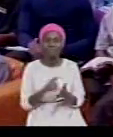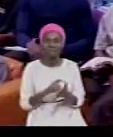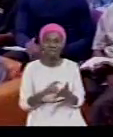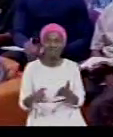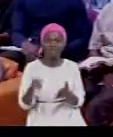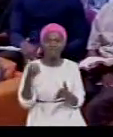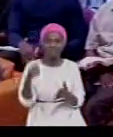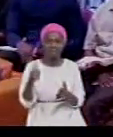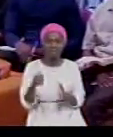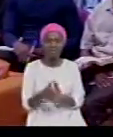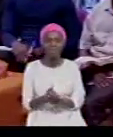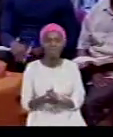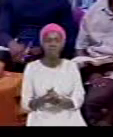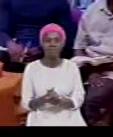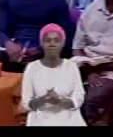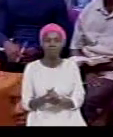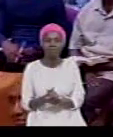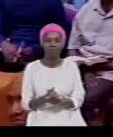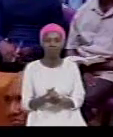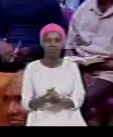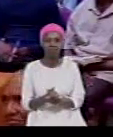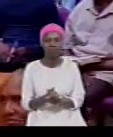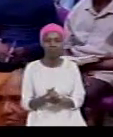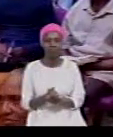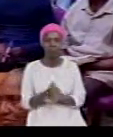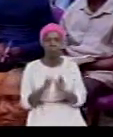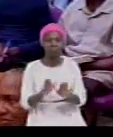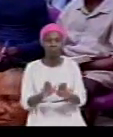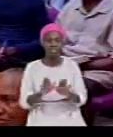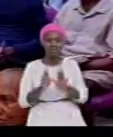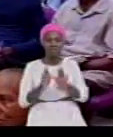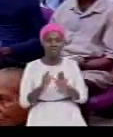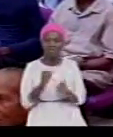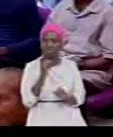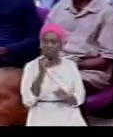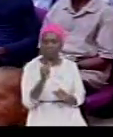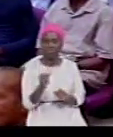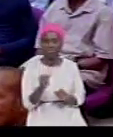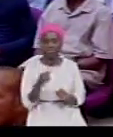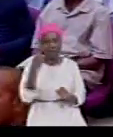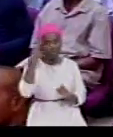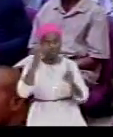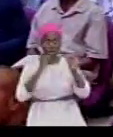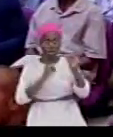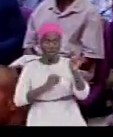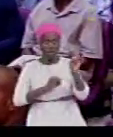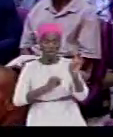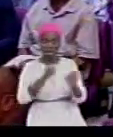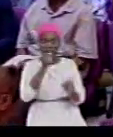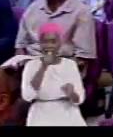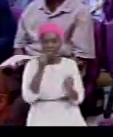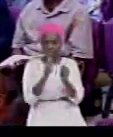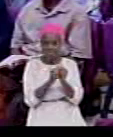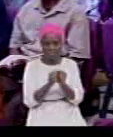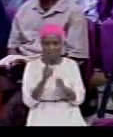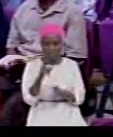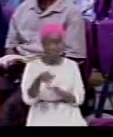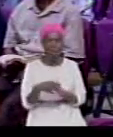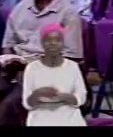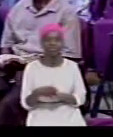verse 10. "Fear thou not, for I am with thee. Fear